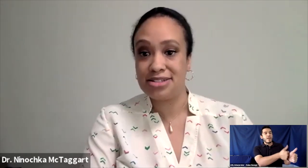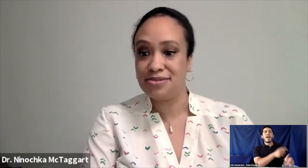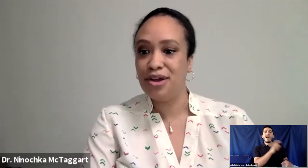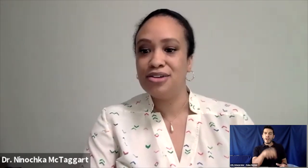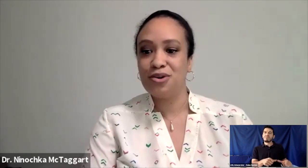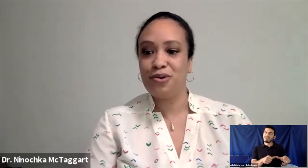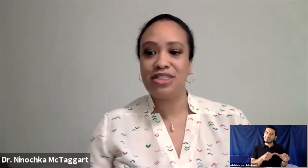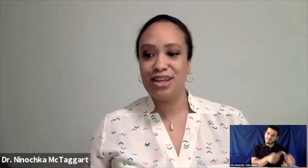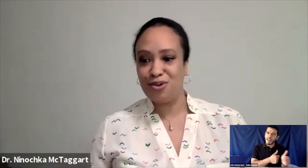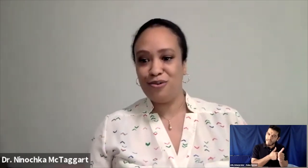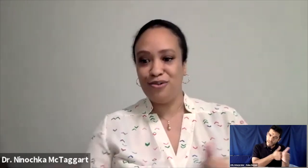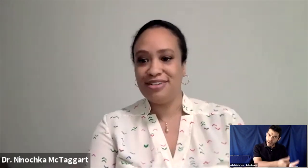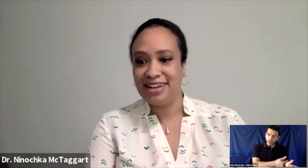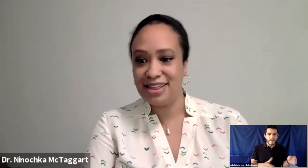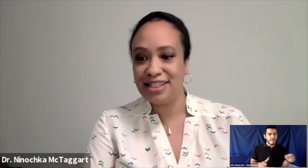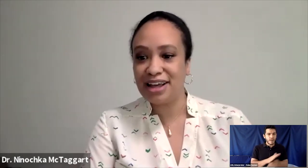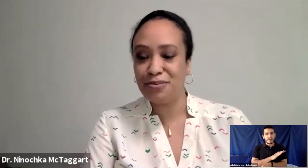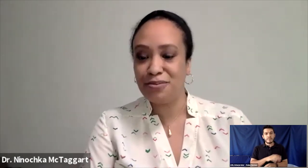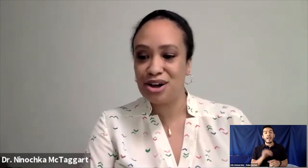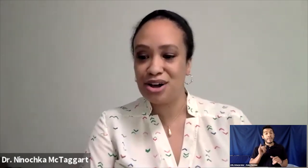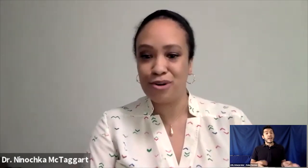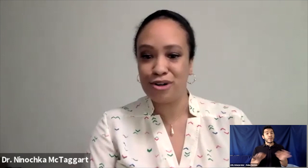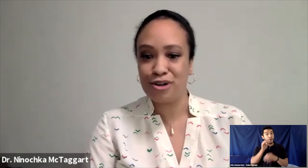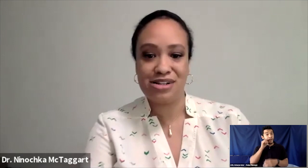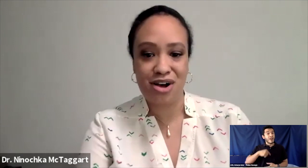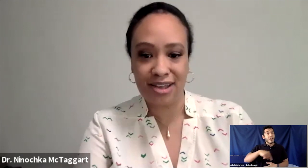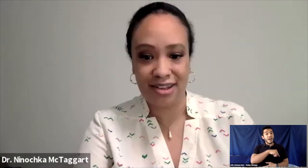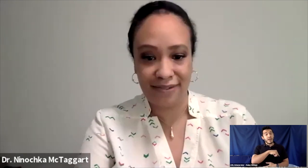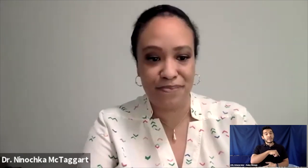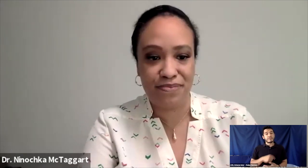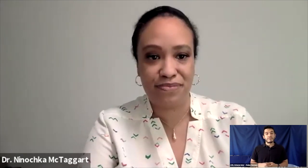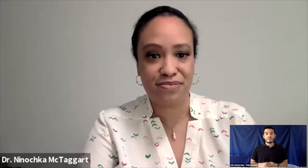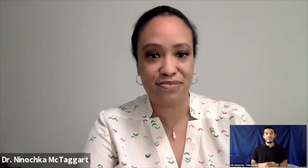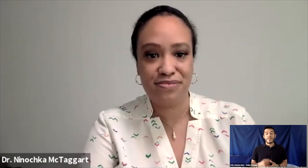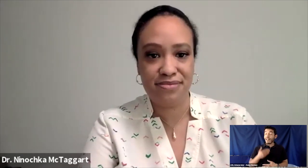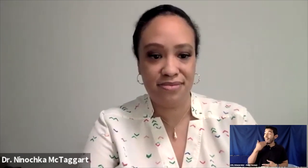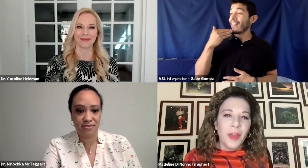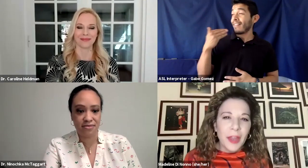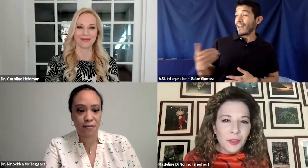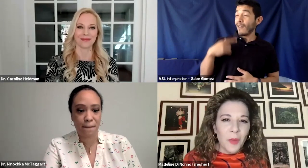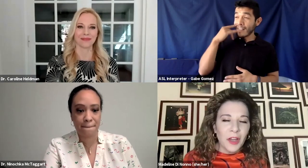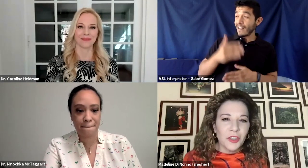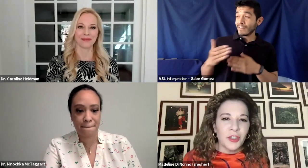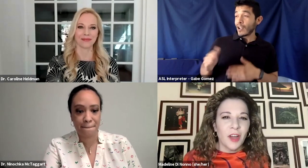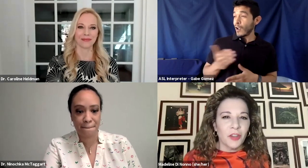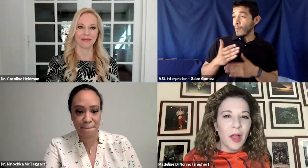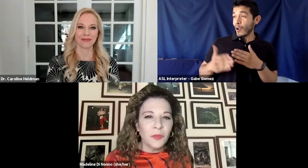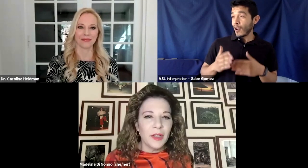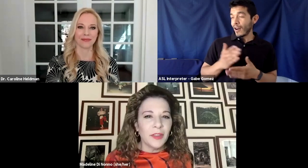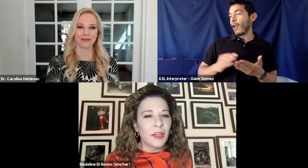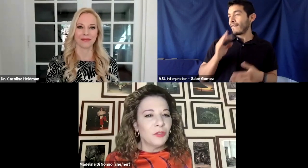for us. So thank you. I think that completes our portion of the talk. Well, thank you so much,